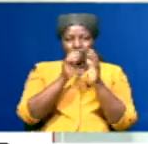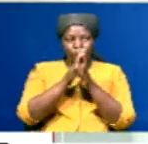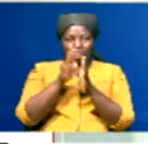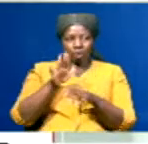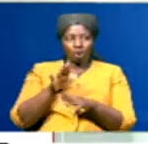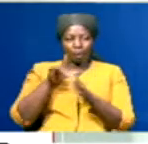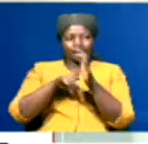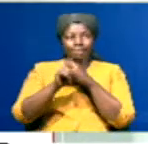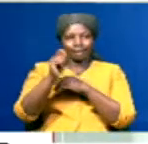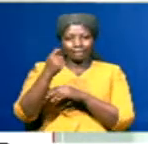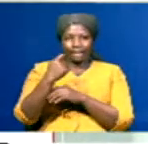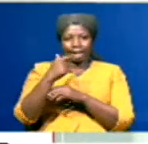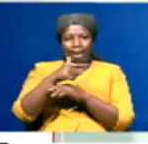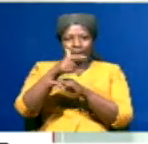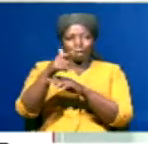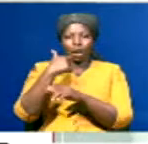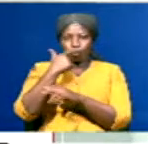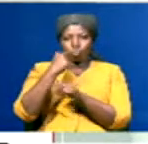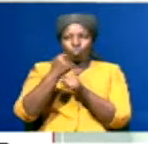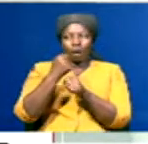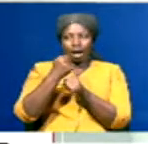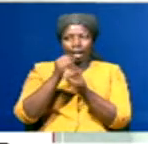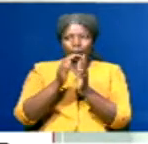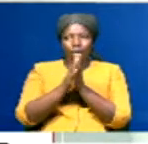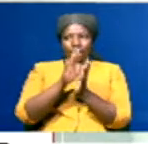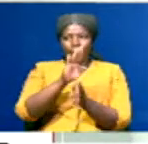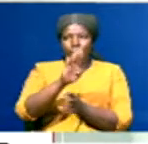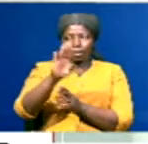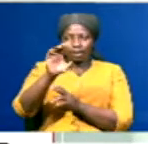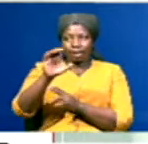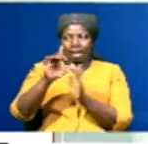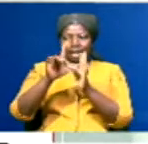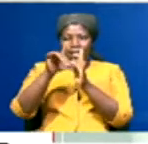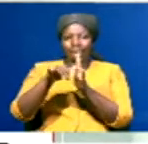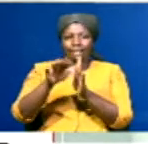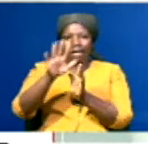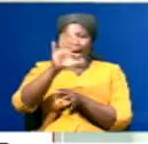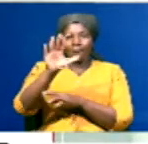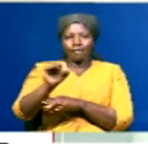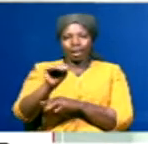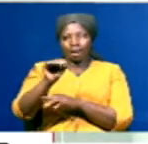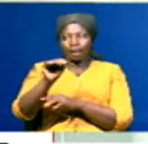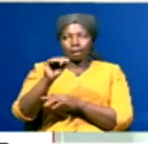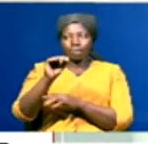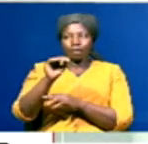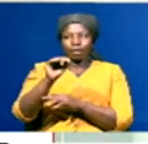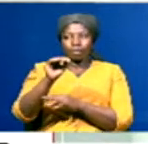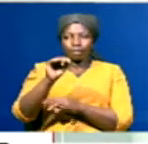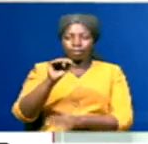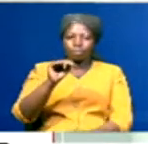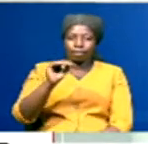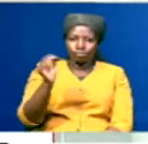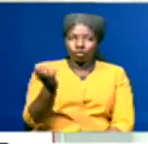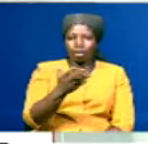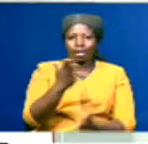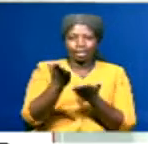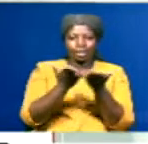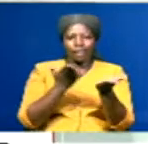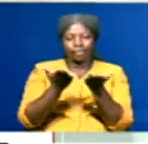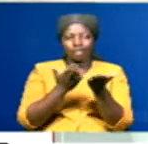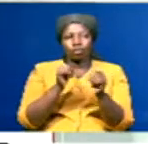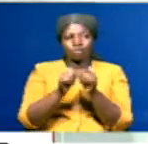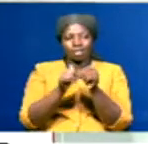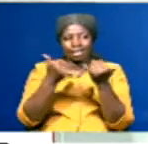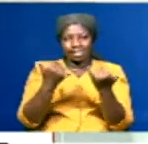media. She worked at the BBC and later at the African Broadcasting Service, that is now KBC. She later became